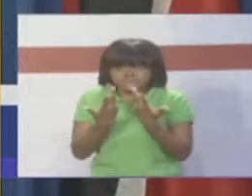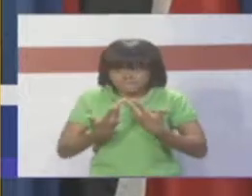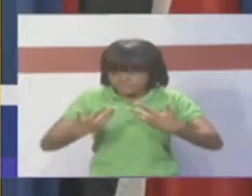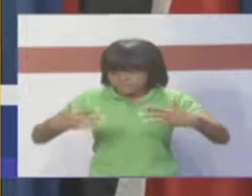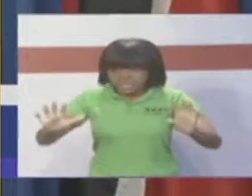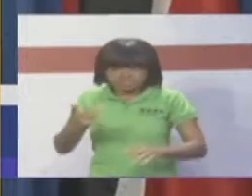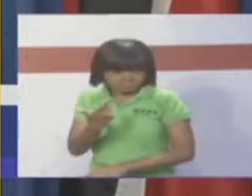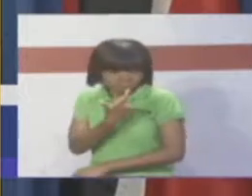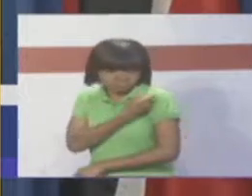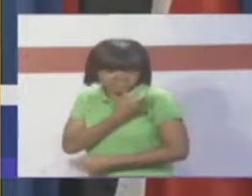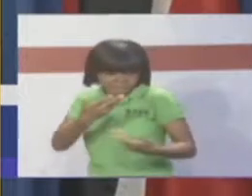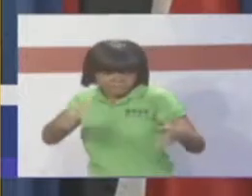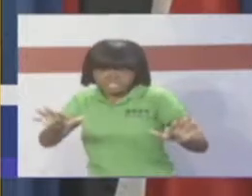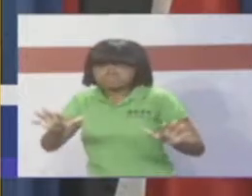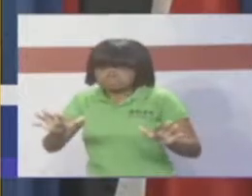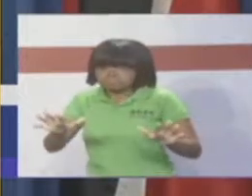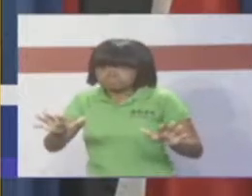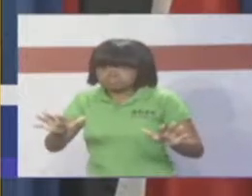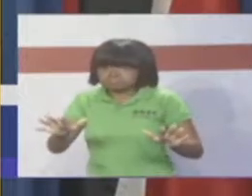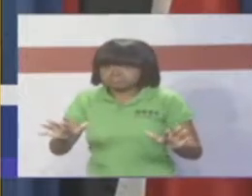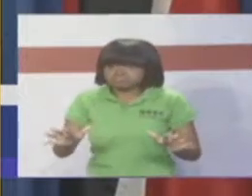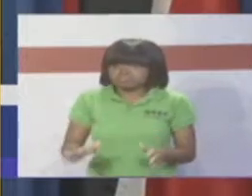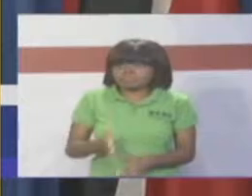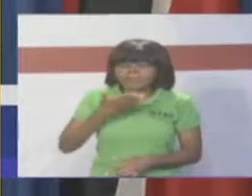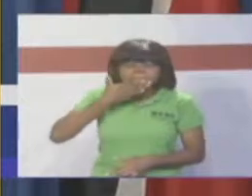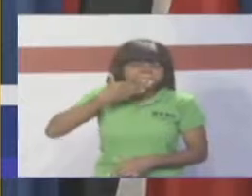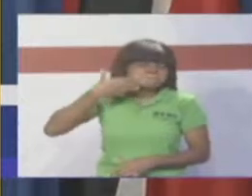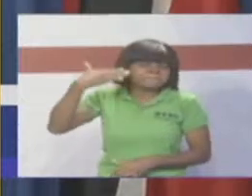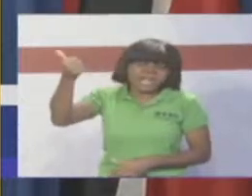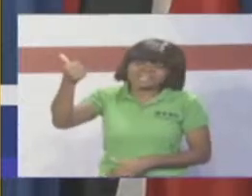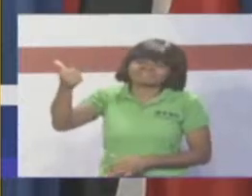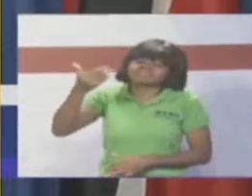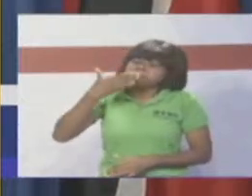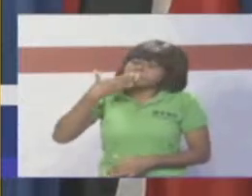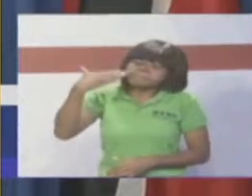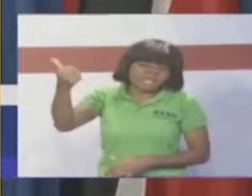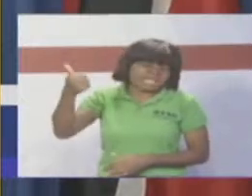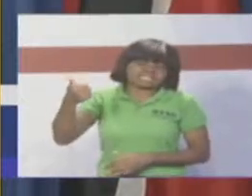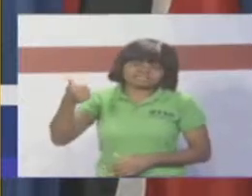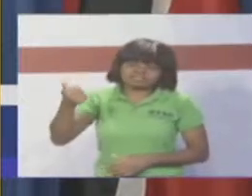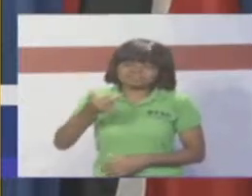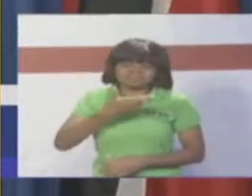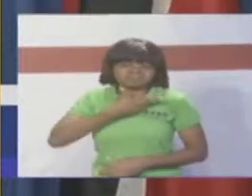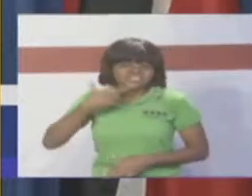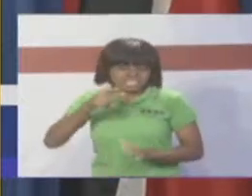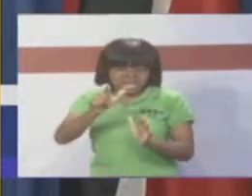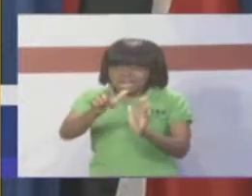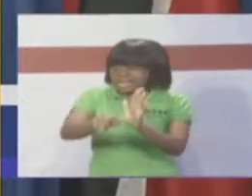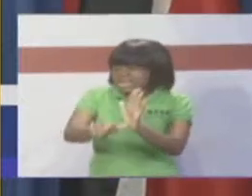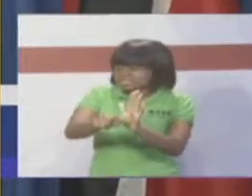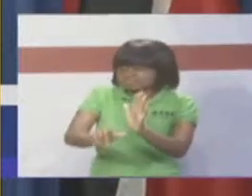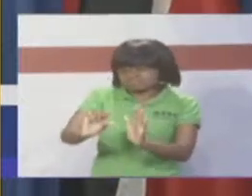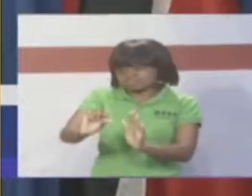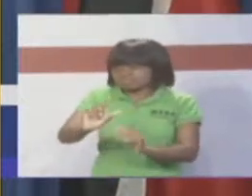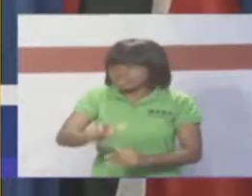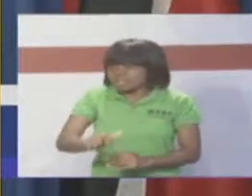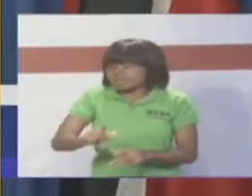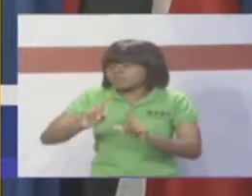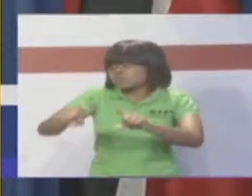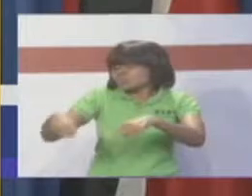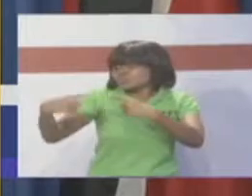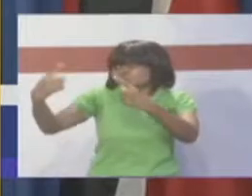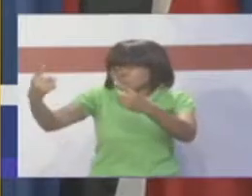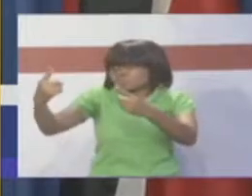of this infection that could or is likely to come your way. That